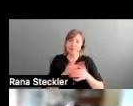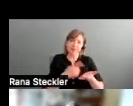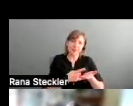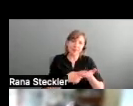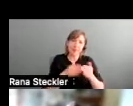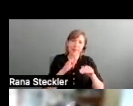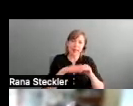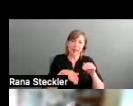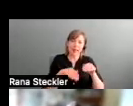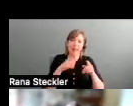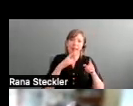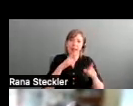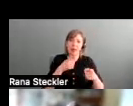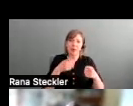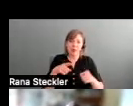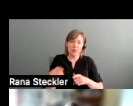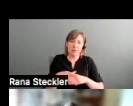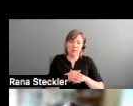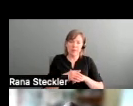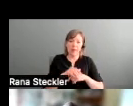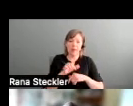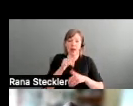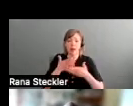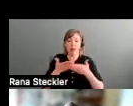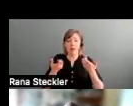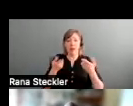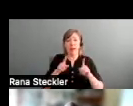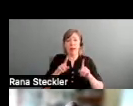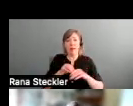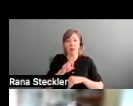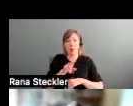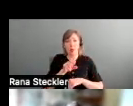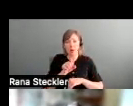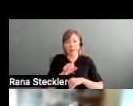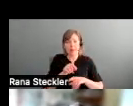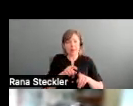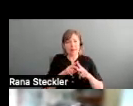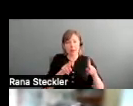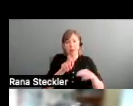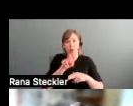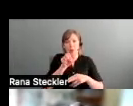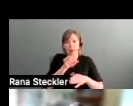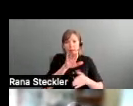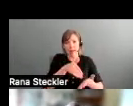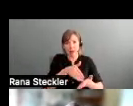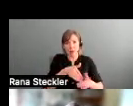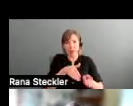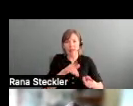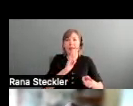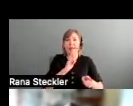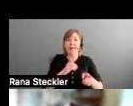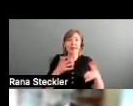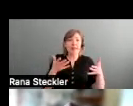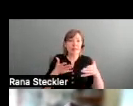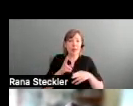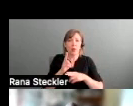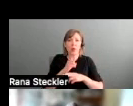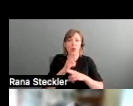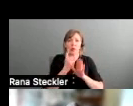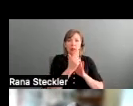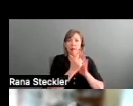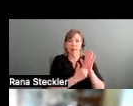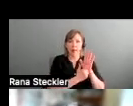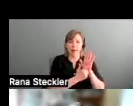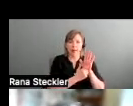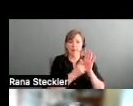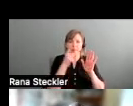consequences. The other thing that happened in the US that is very US-centric is the use of law, because